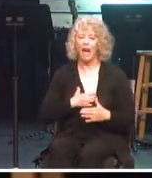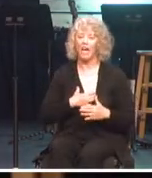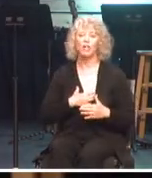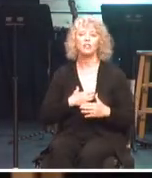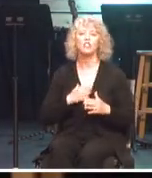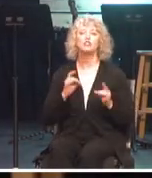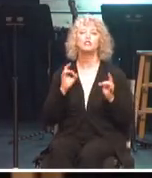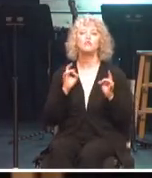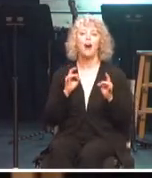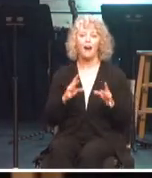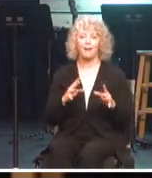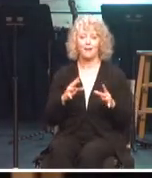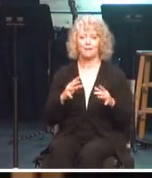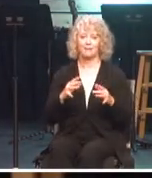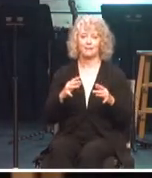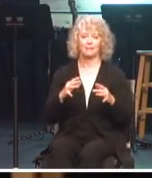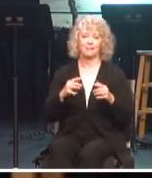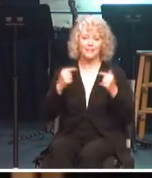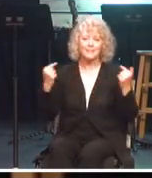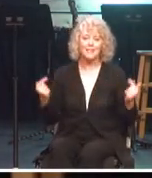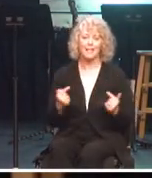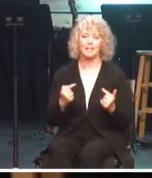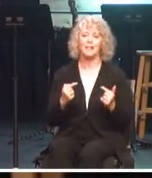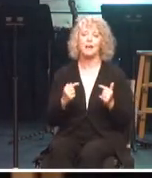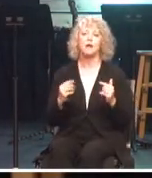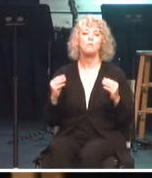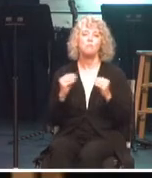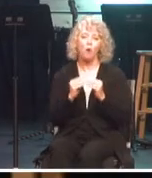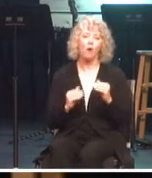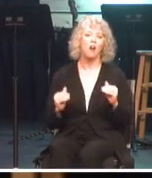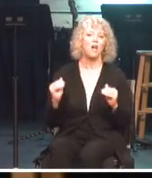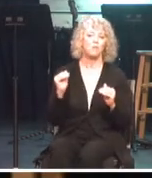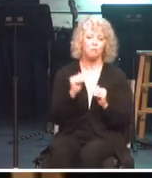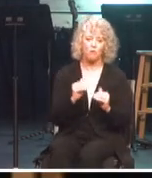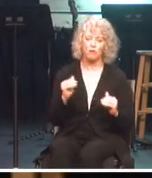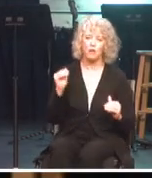It energizes your obedience to walk in good works.